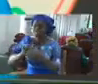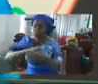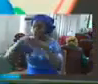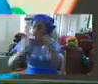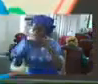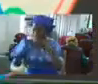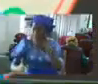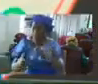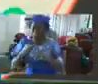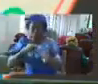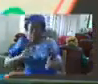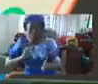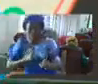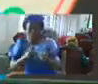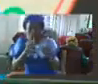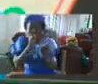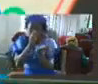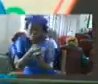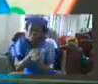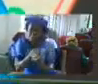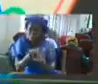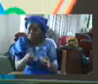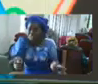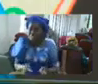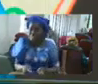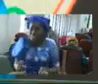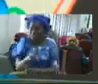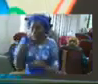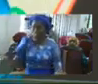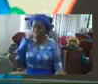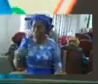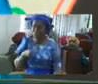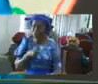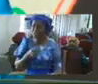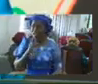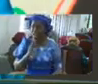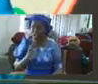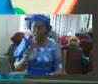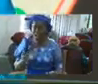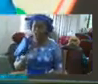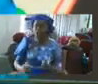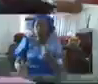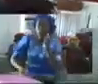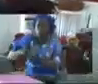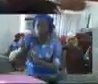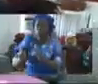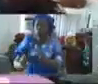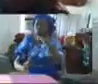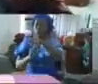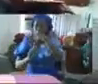From our little dusty place, today we are in 196 nations of the world.